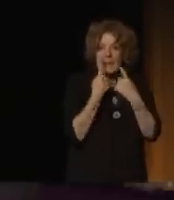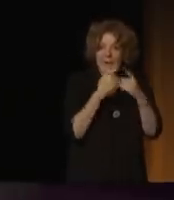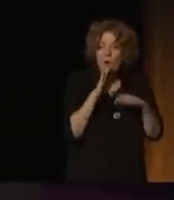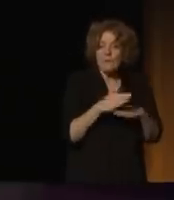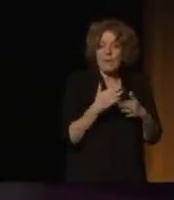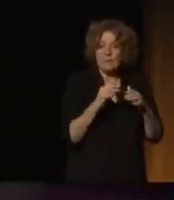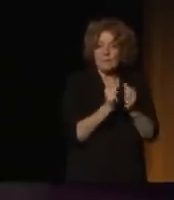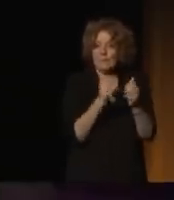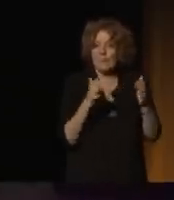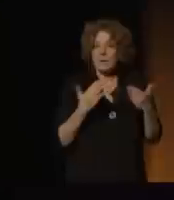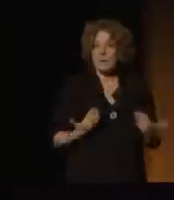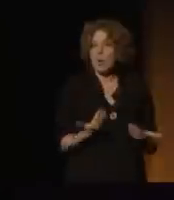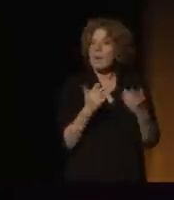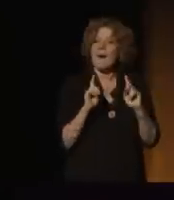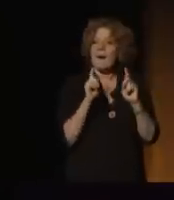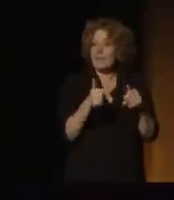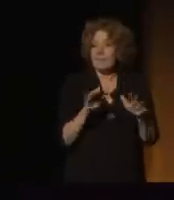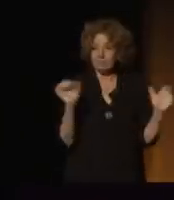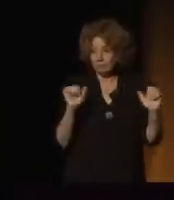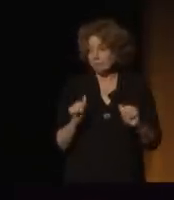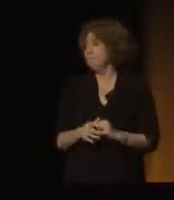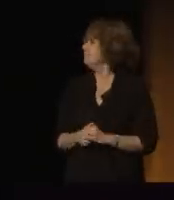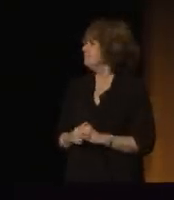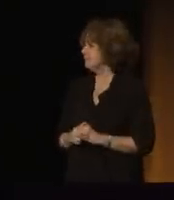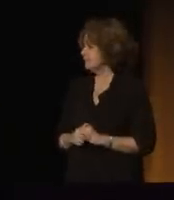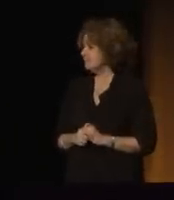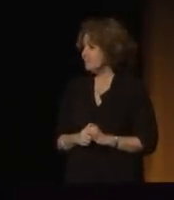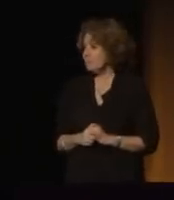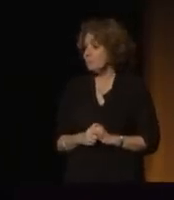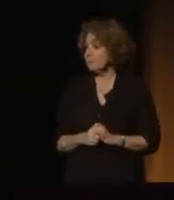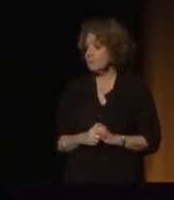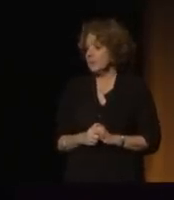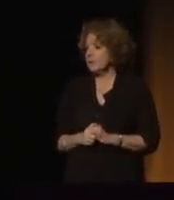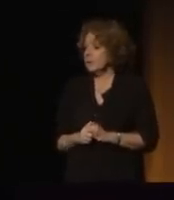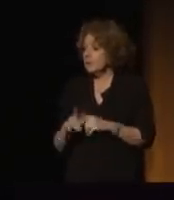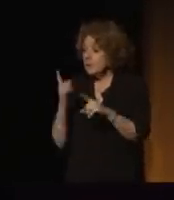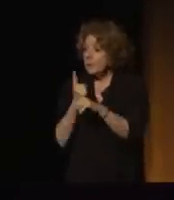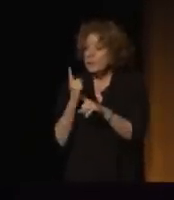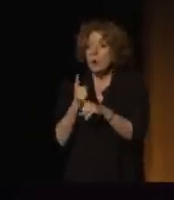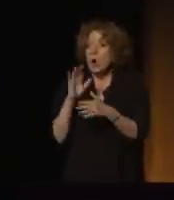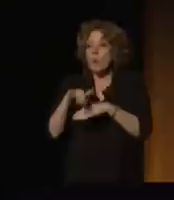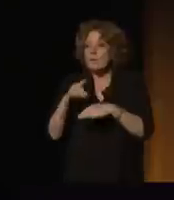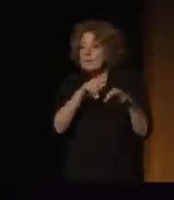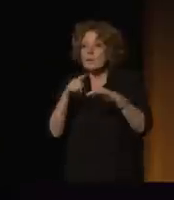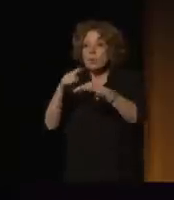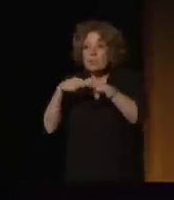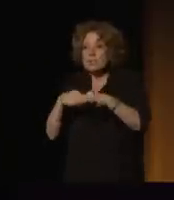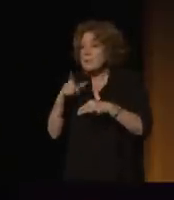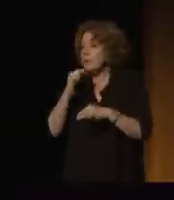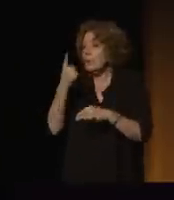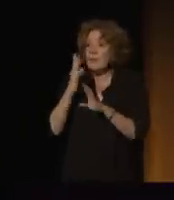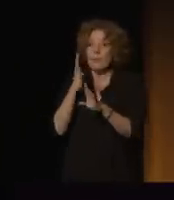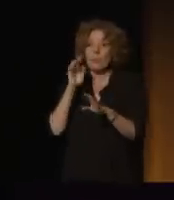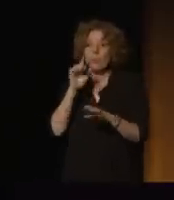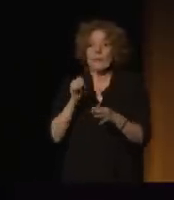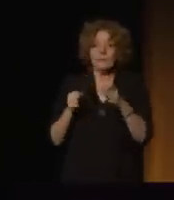own. you know, just to say, we're just about to open it up to questions, so if you can just get ready to think about that, and we have